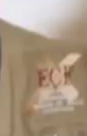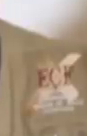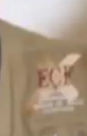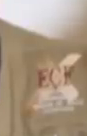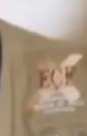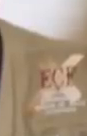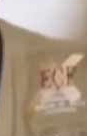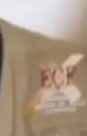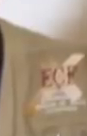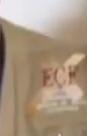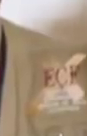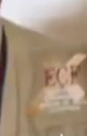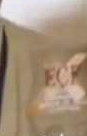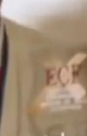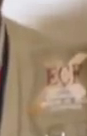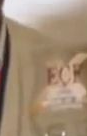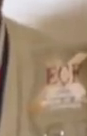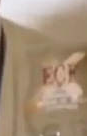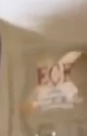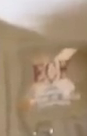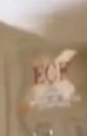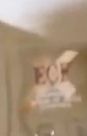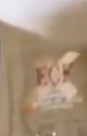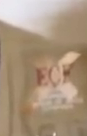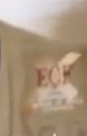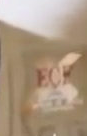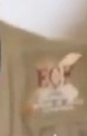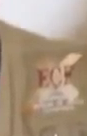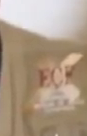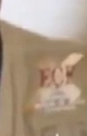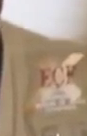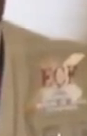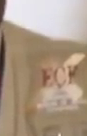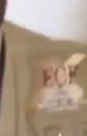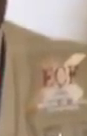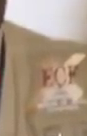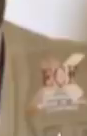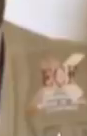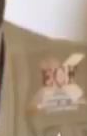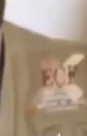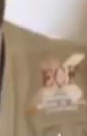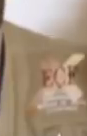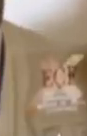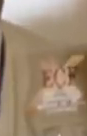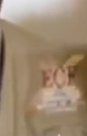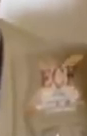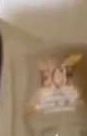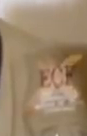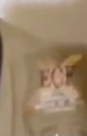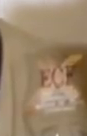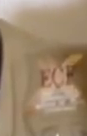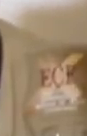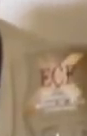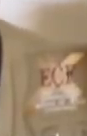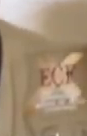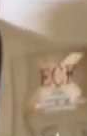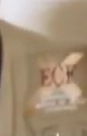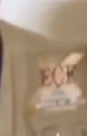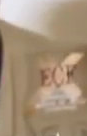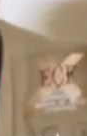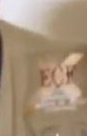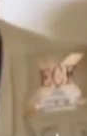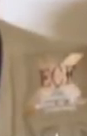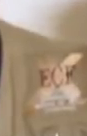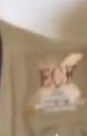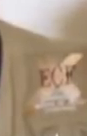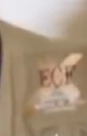paper. That is malicious anyway. Better stay away from, voting, because you know very well, if you're